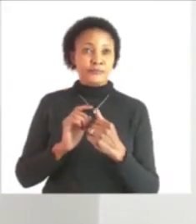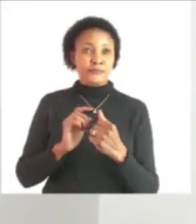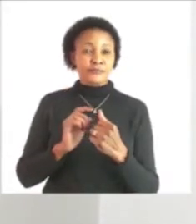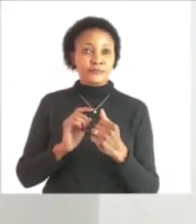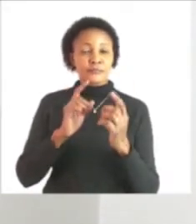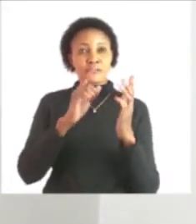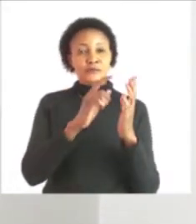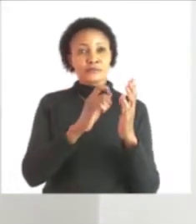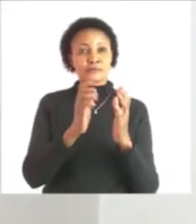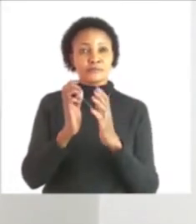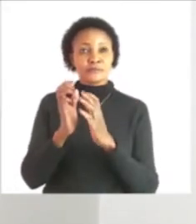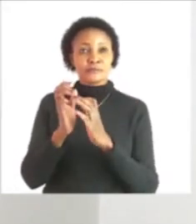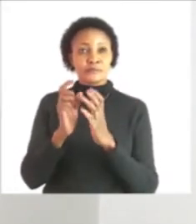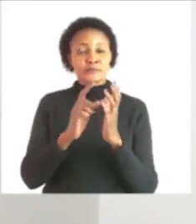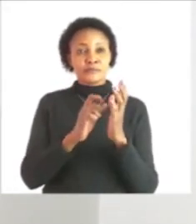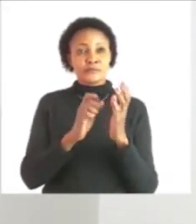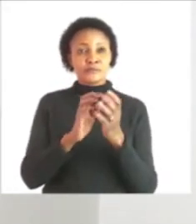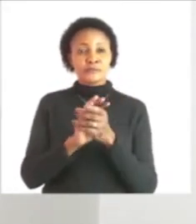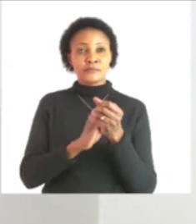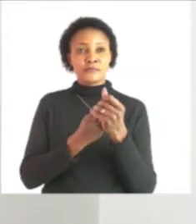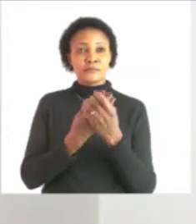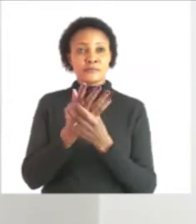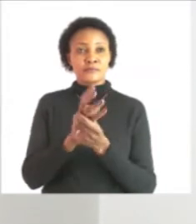sanitize our hands.